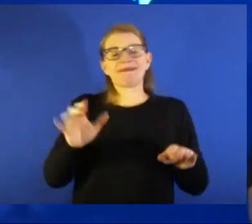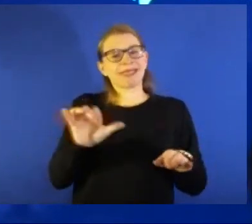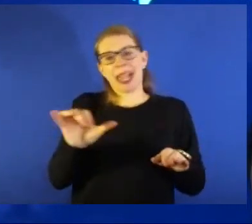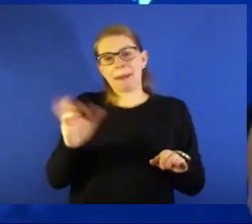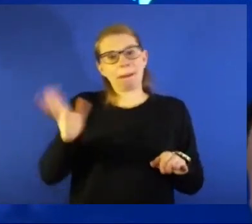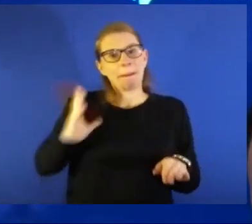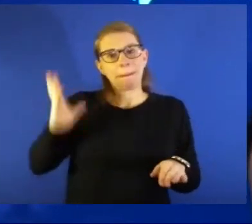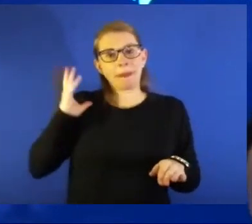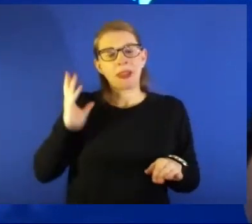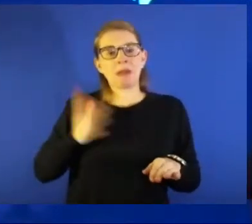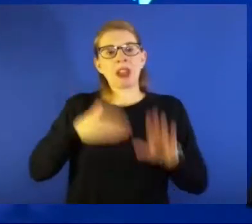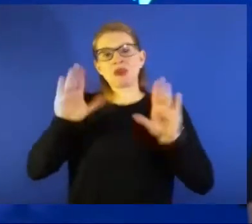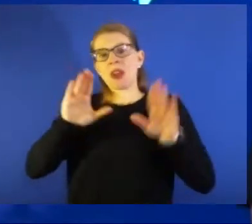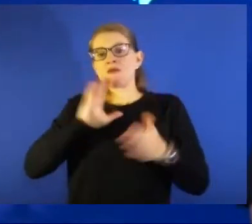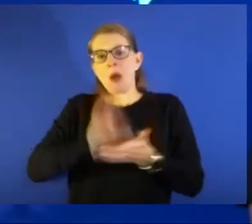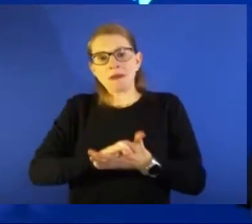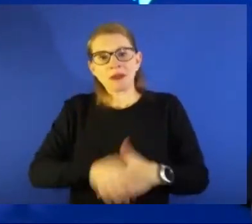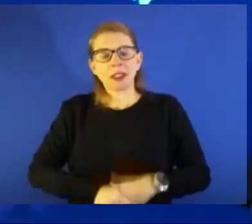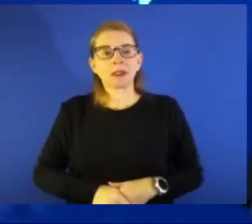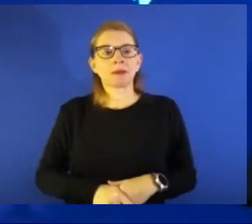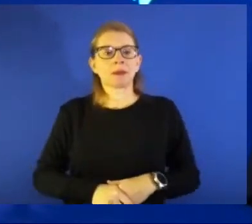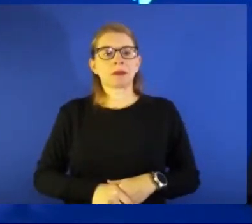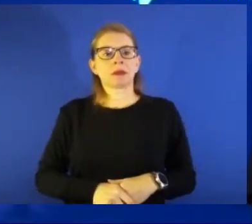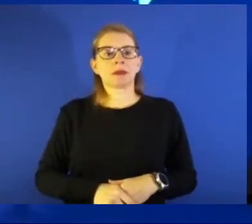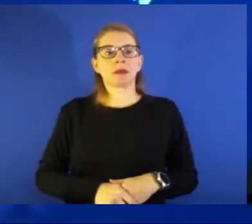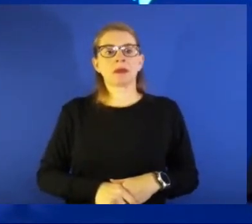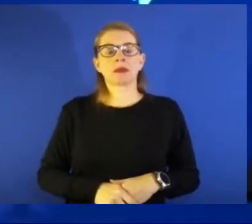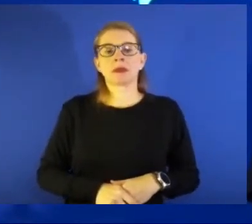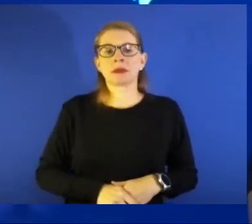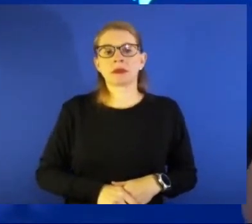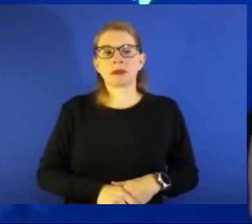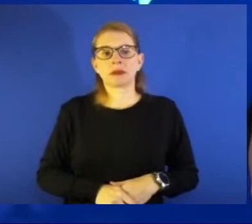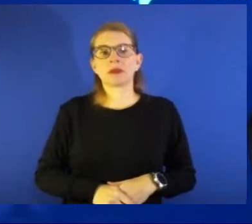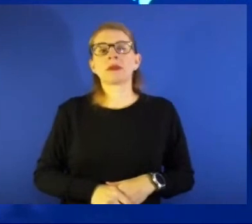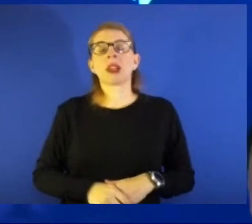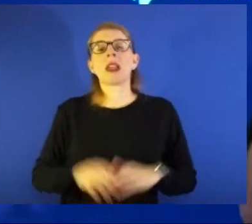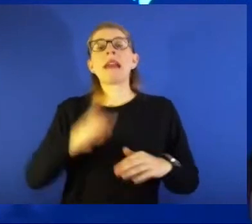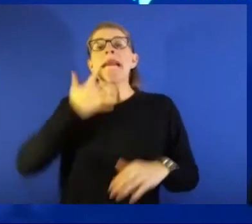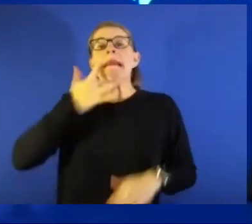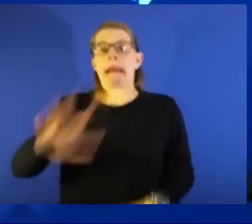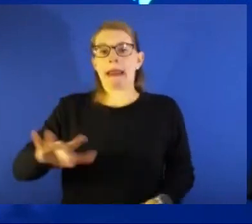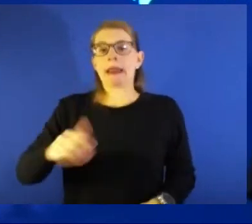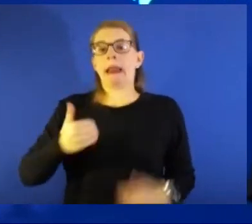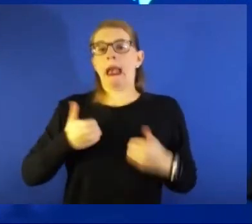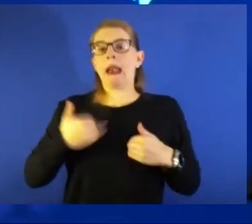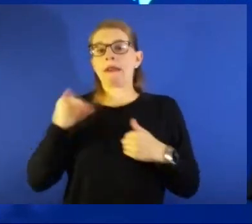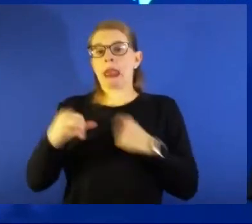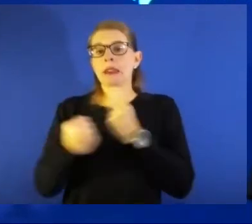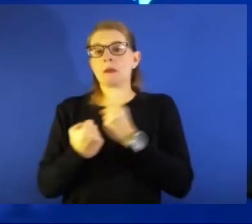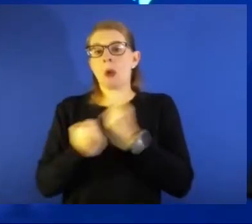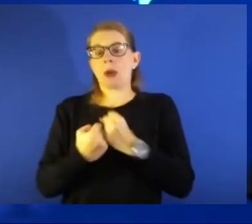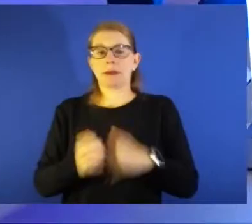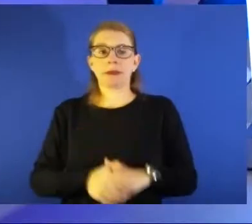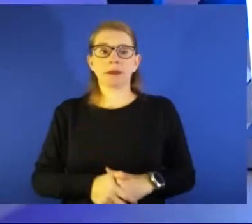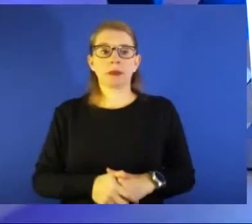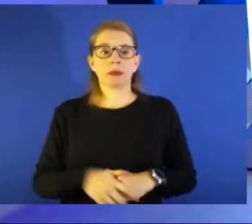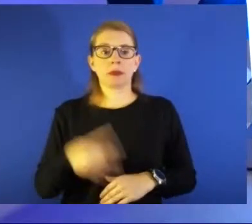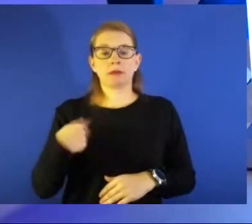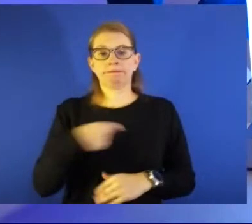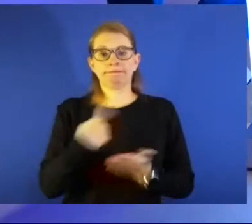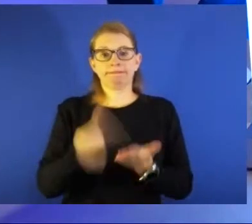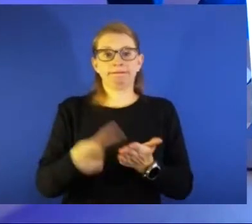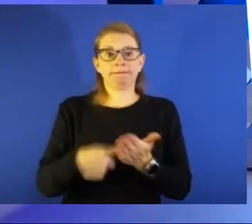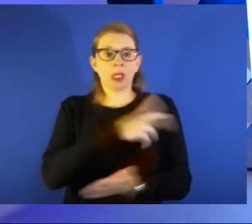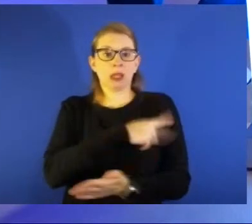great wife. So I absolutely am lucky to have that support. Well, we talk about patient stories on here. We always say it's